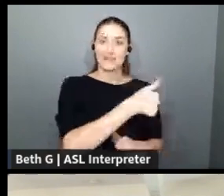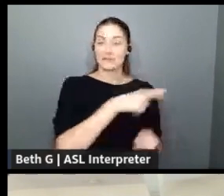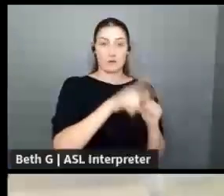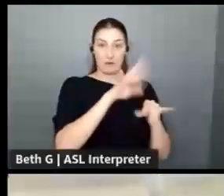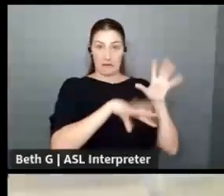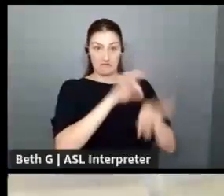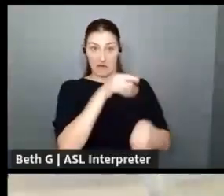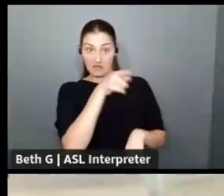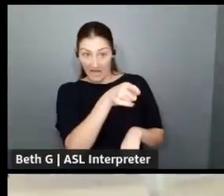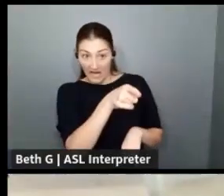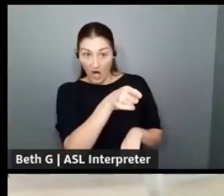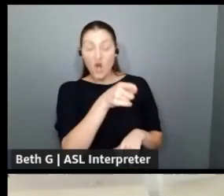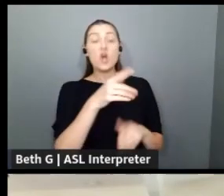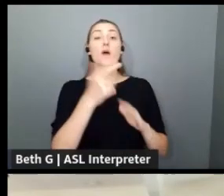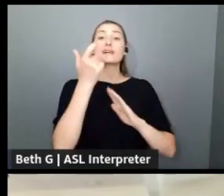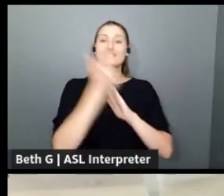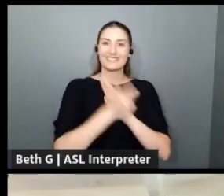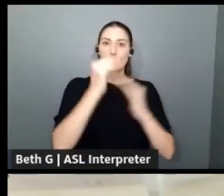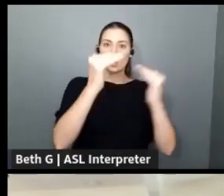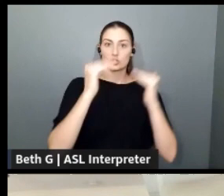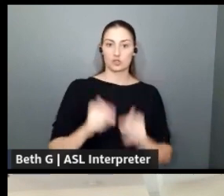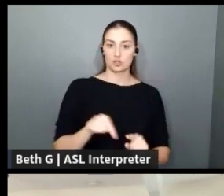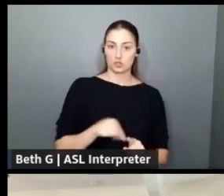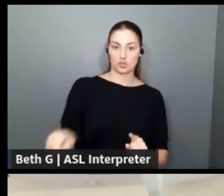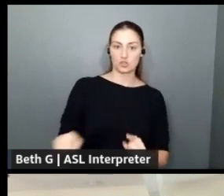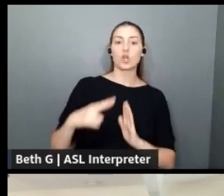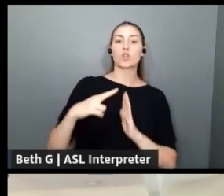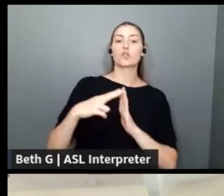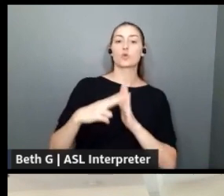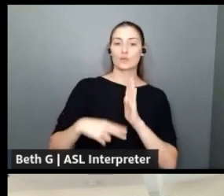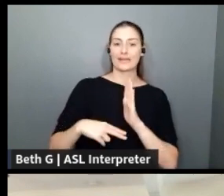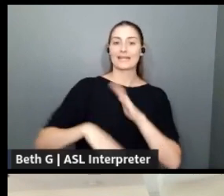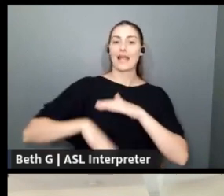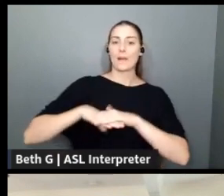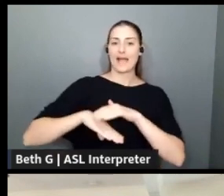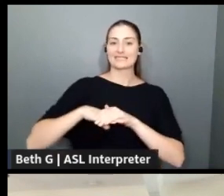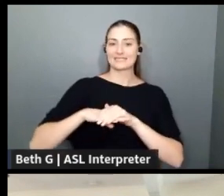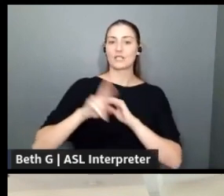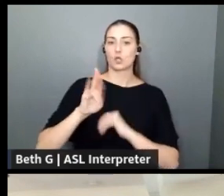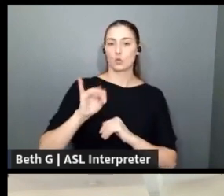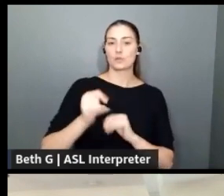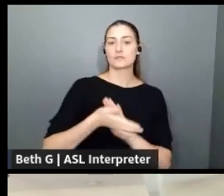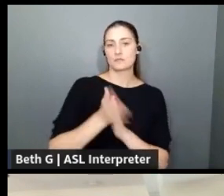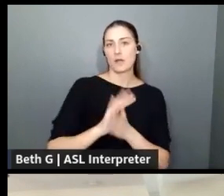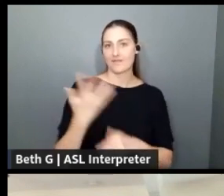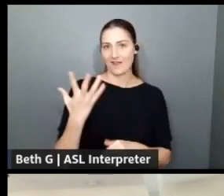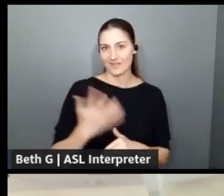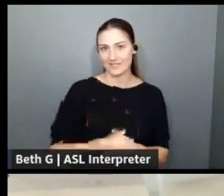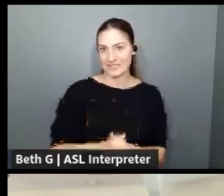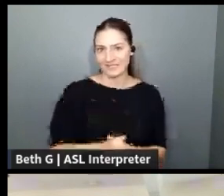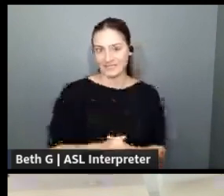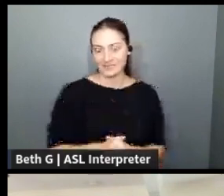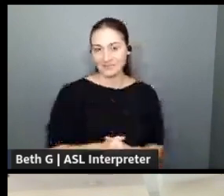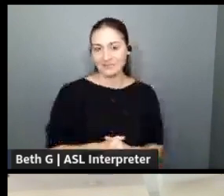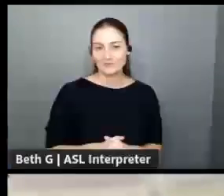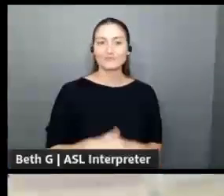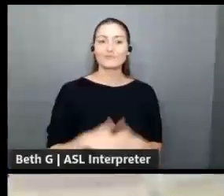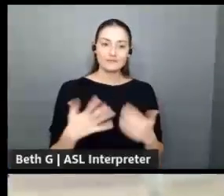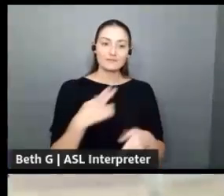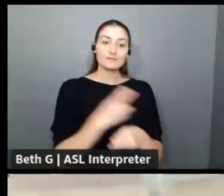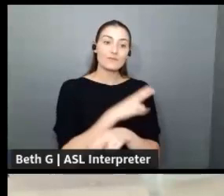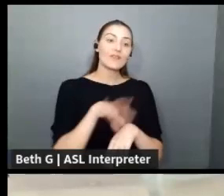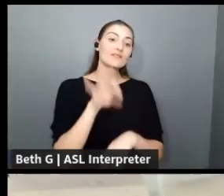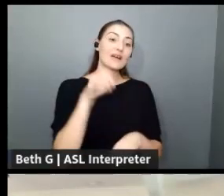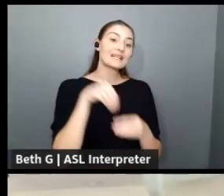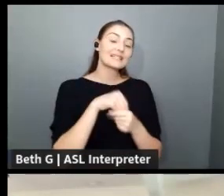by default, we want to set the read capacity units to 5. And yeah, so using the find and map intrinsic function,